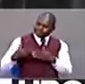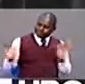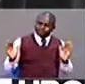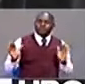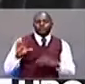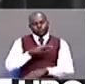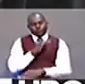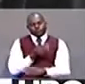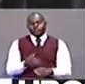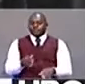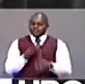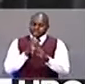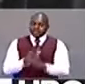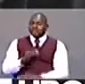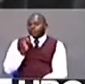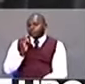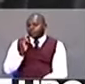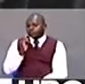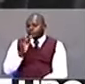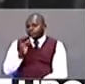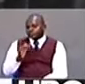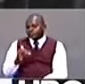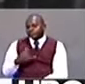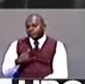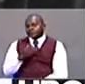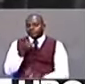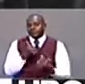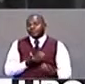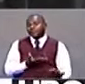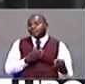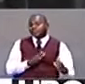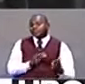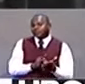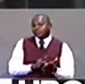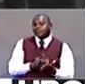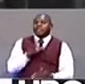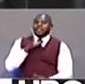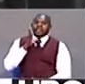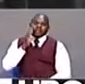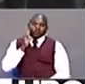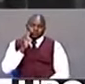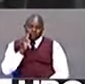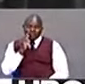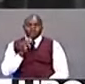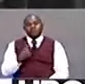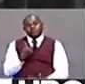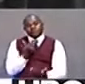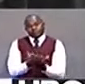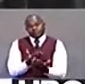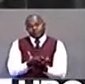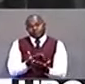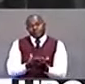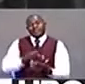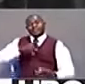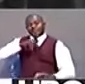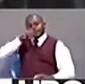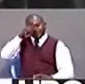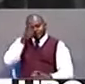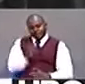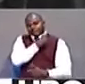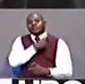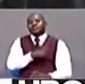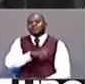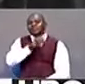power. Right Honourable Speaker, as we mourn the demise of the late Archbishop, we will ask a difficult question.